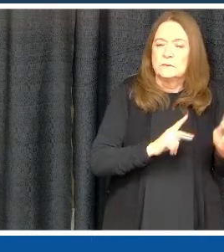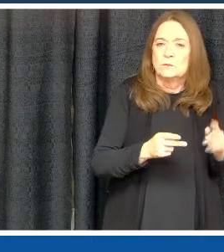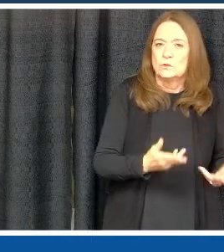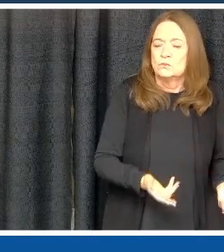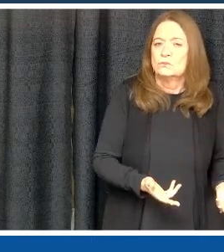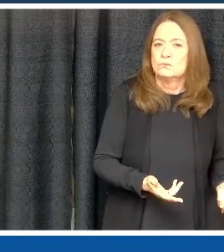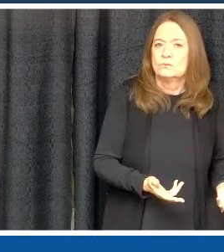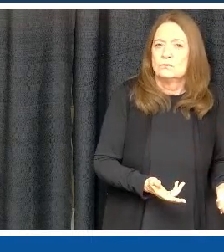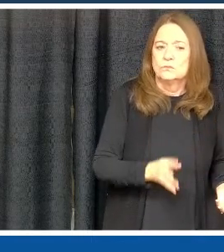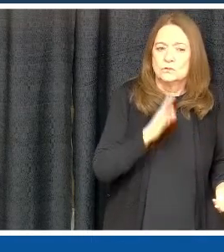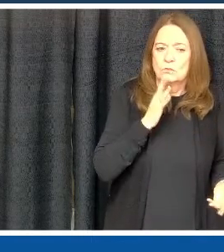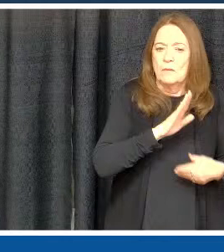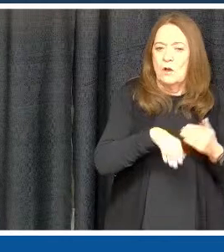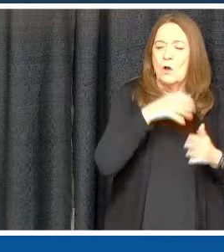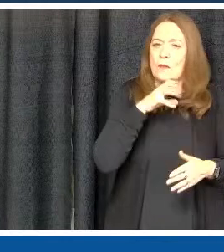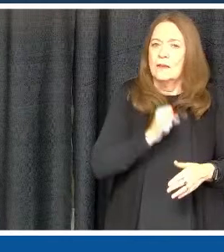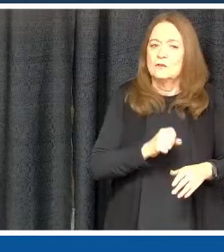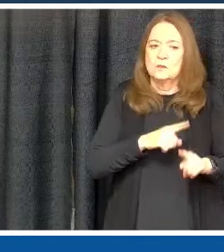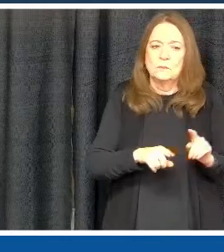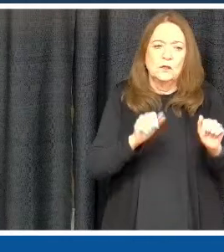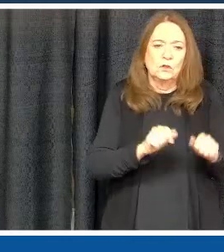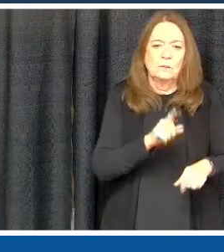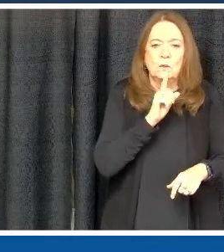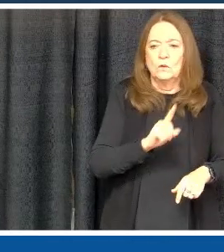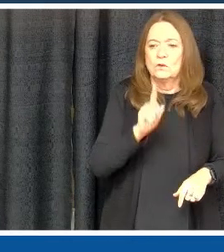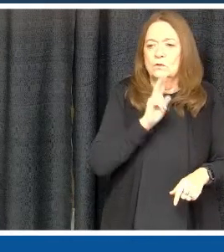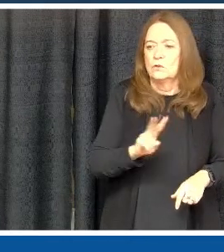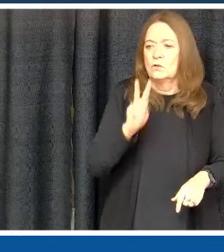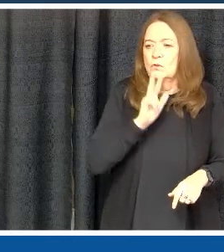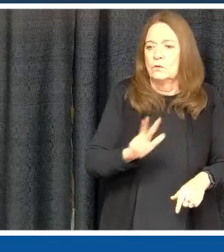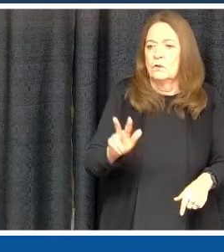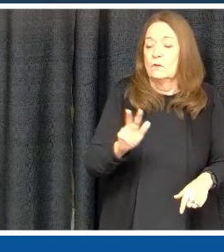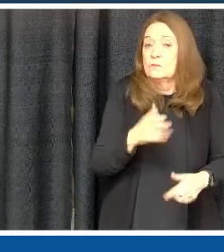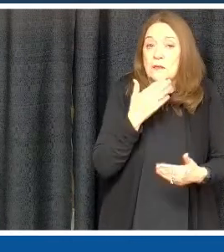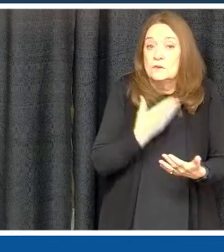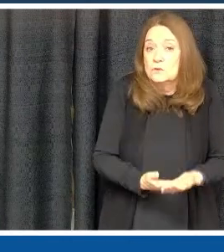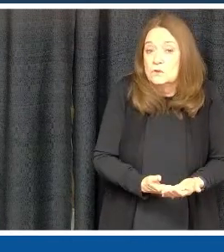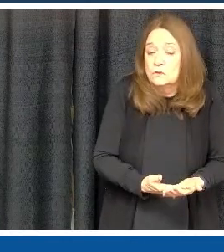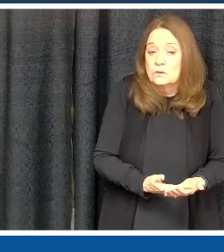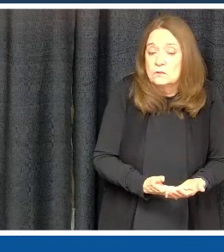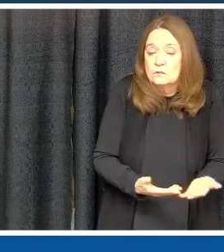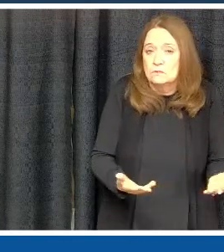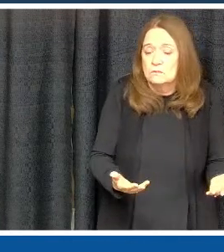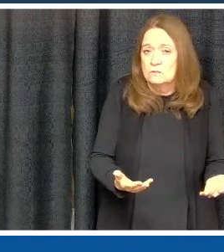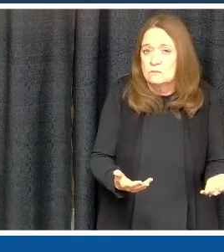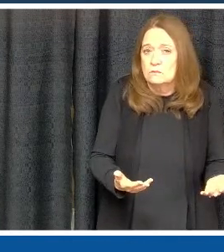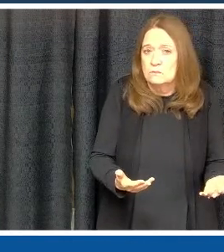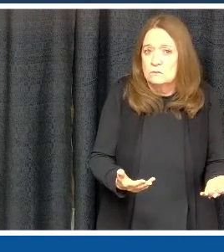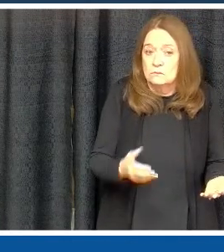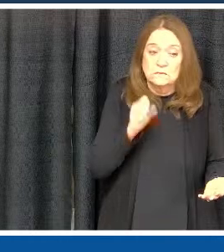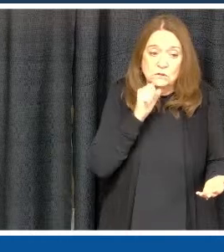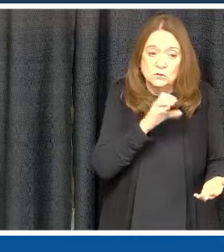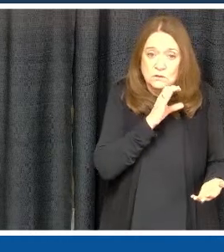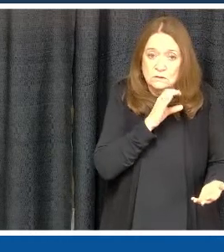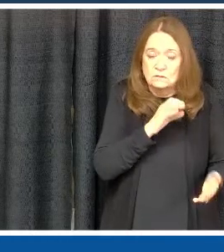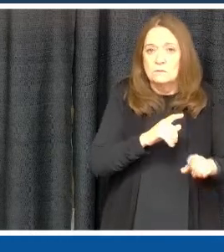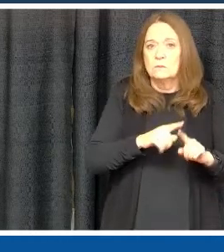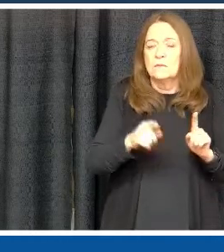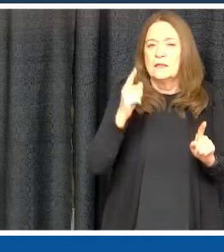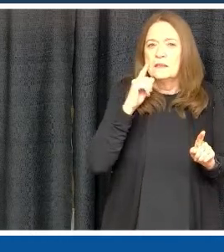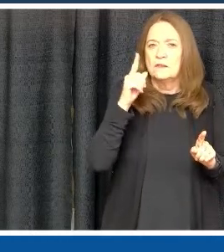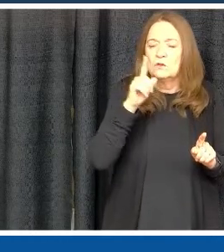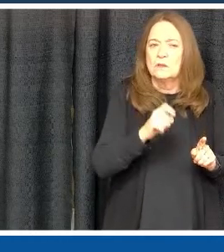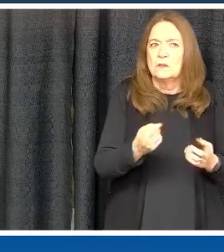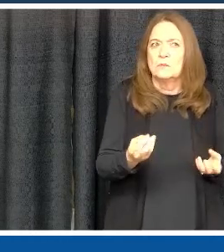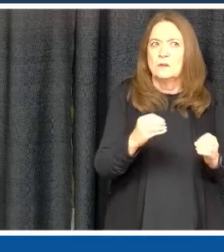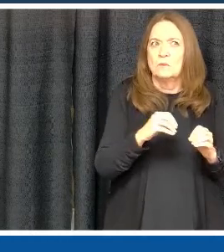Now, you're talking about all ages, but there can be a 1-year-old, 2-year-old, 3-year-old, that's good. Senior citizen, but I think you need to be